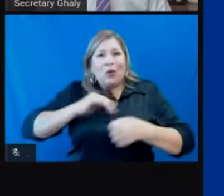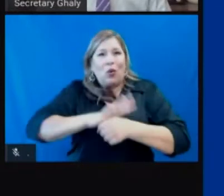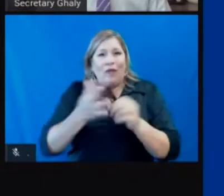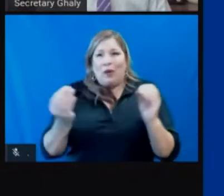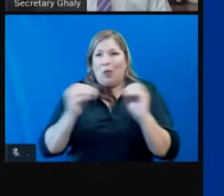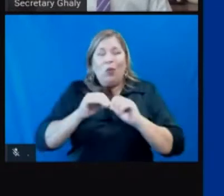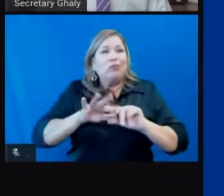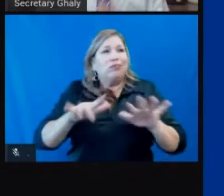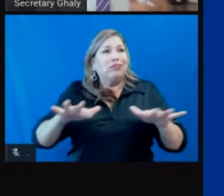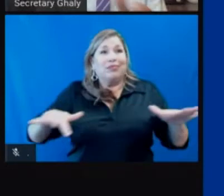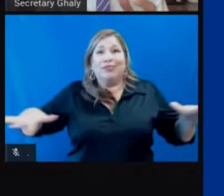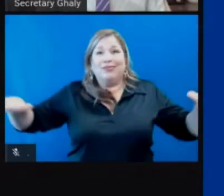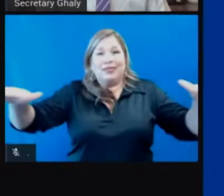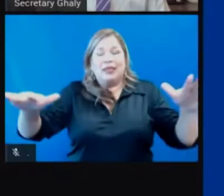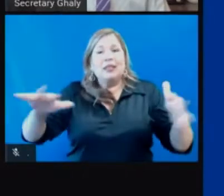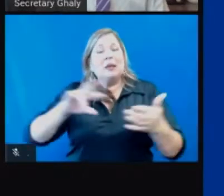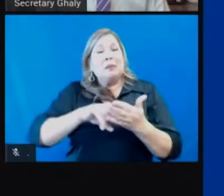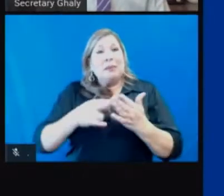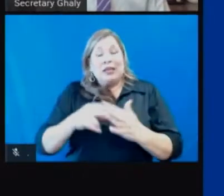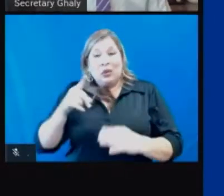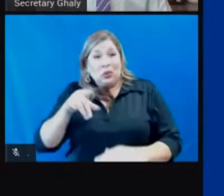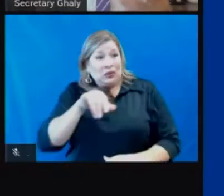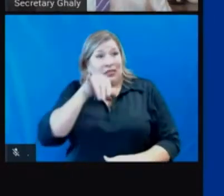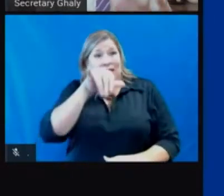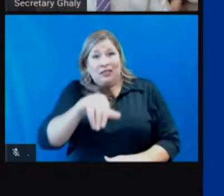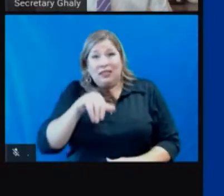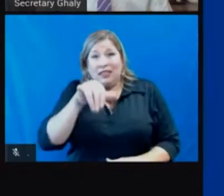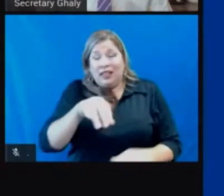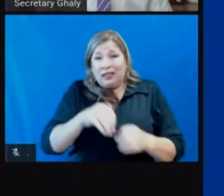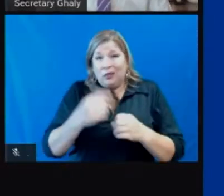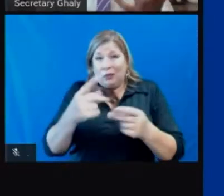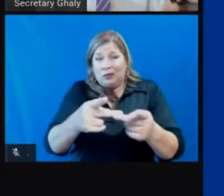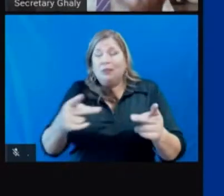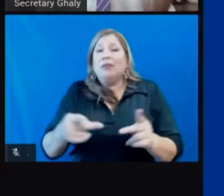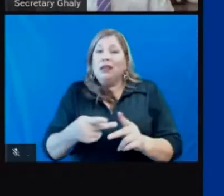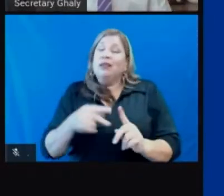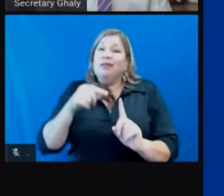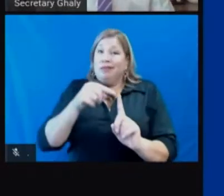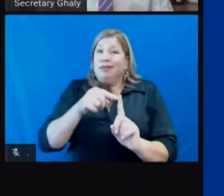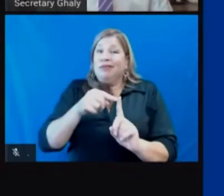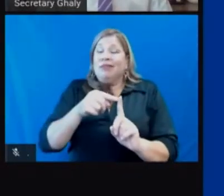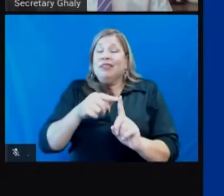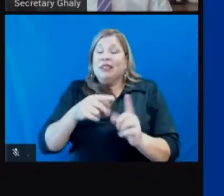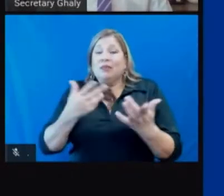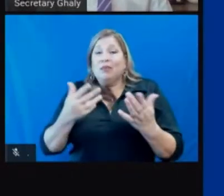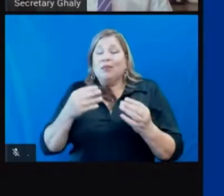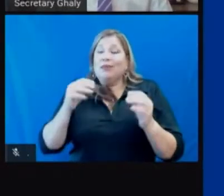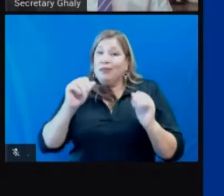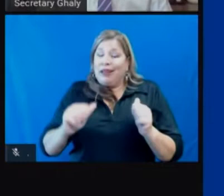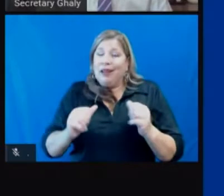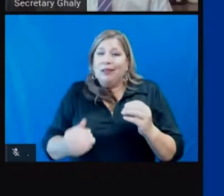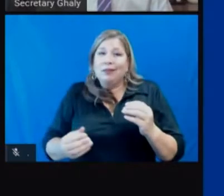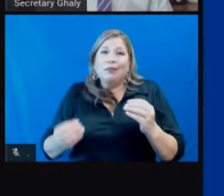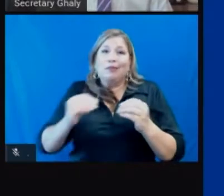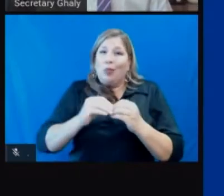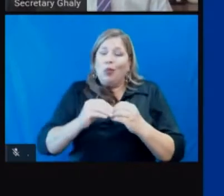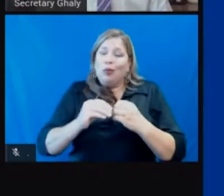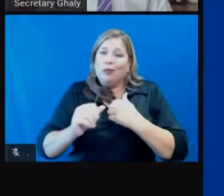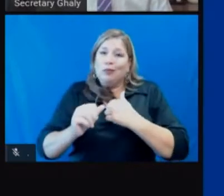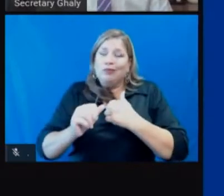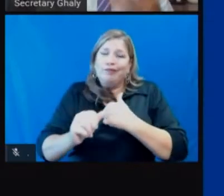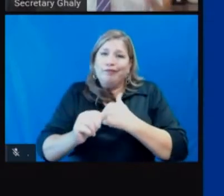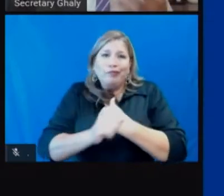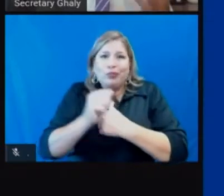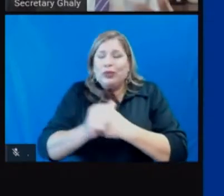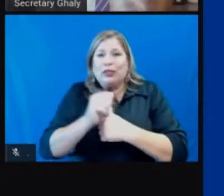of exposure going up, that's sort of complementing, they're additive. As that goes up, our chance of getting infected certainly